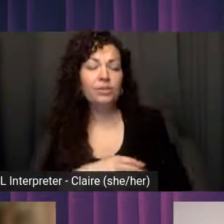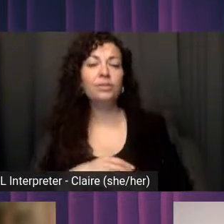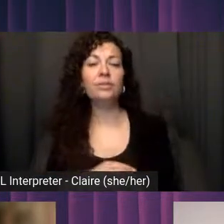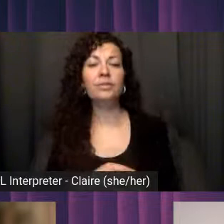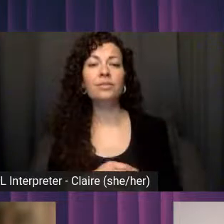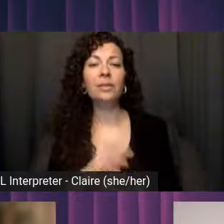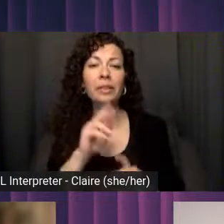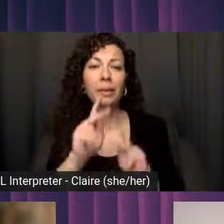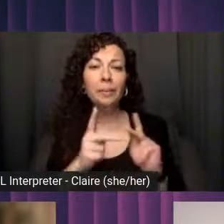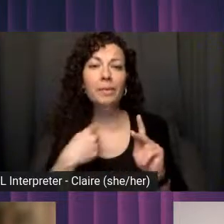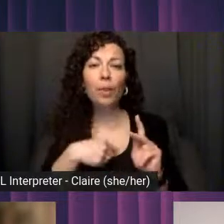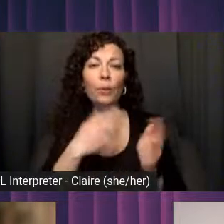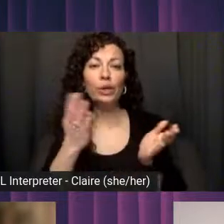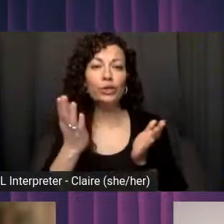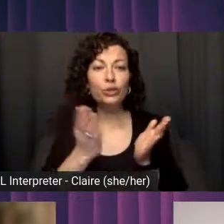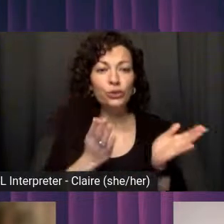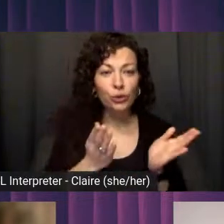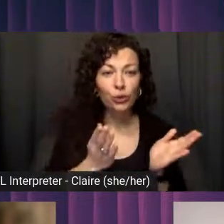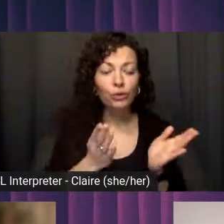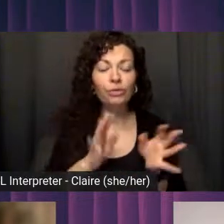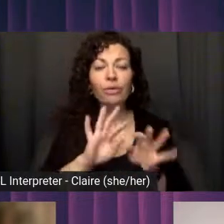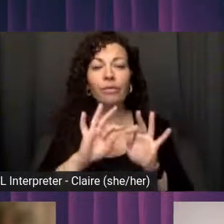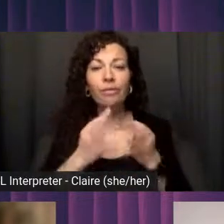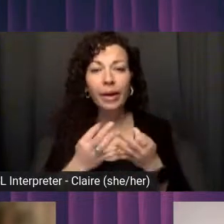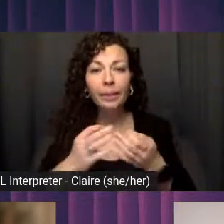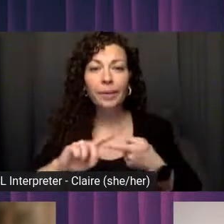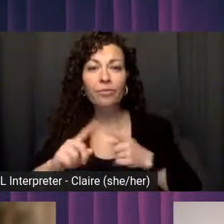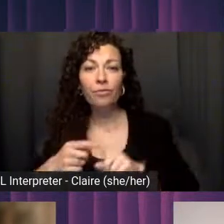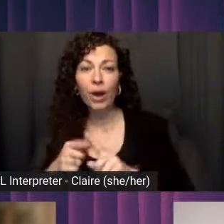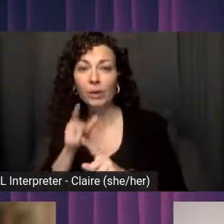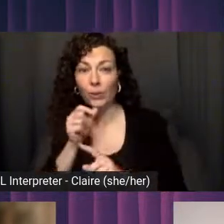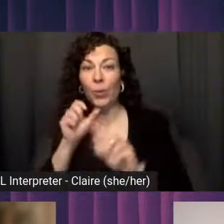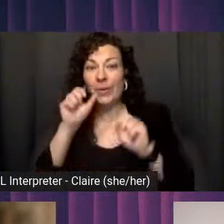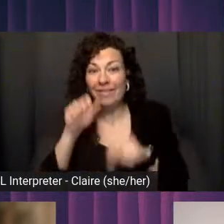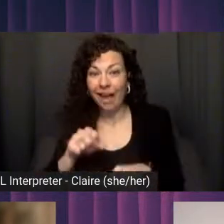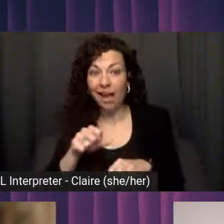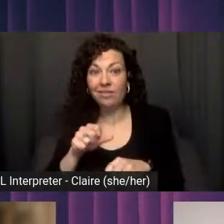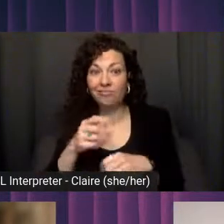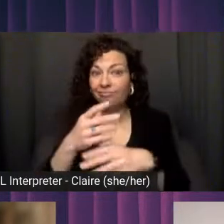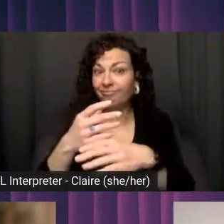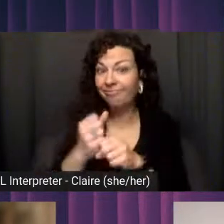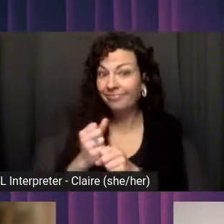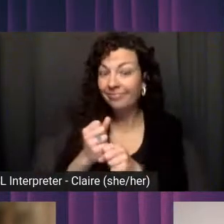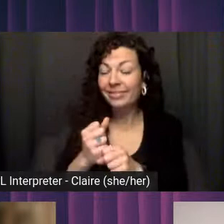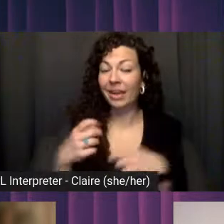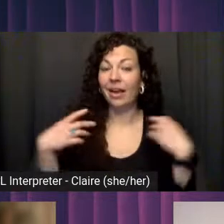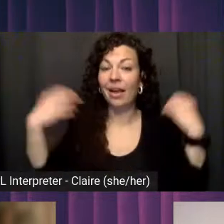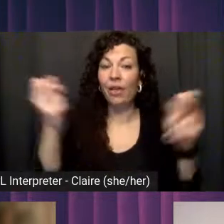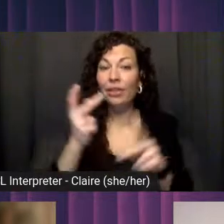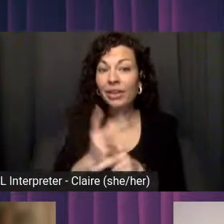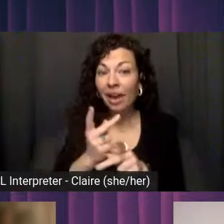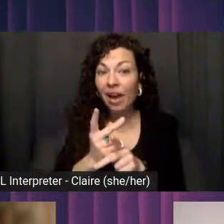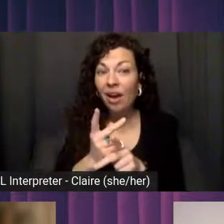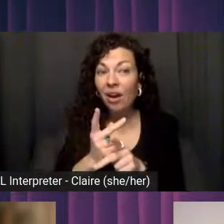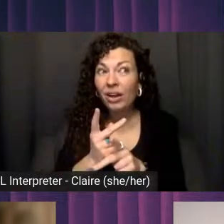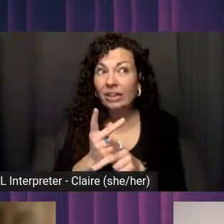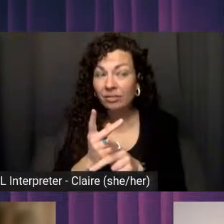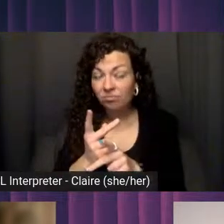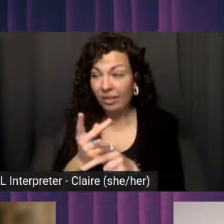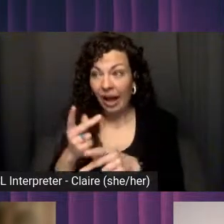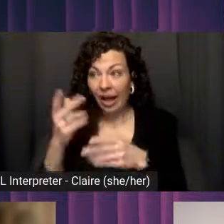our friends who are able to access healthcare where we live, it's like a real concern if they want to leave the state or travel